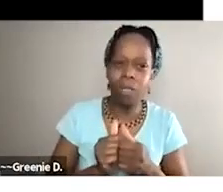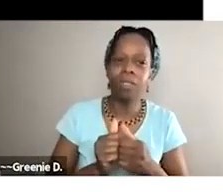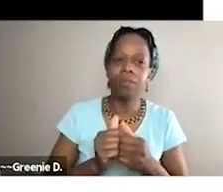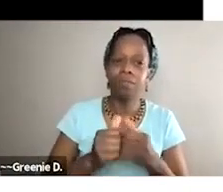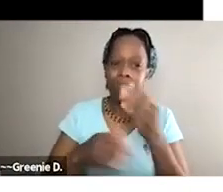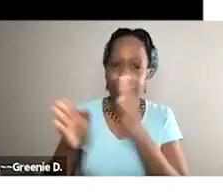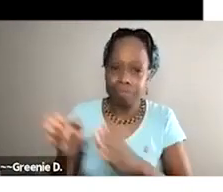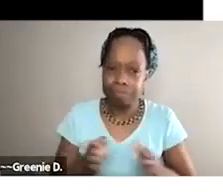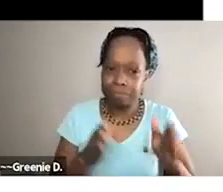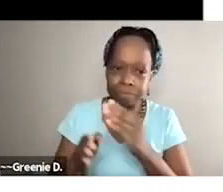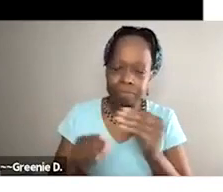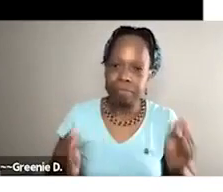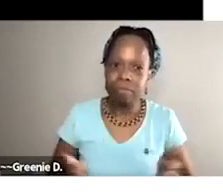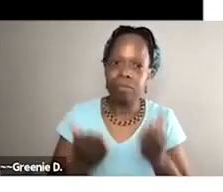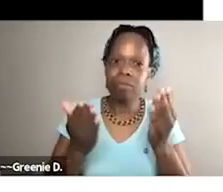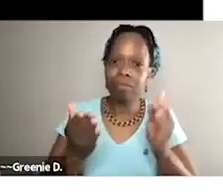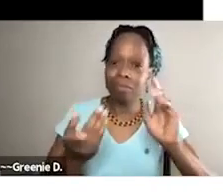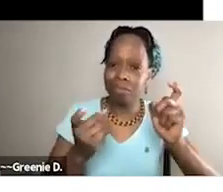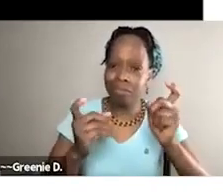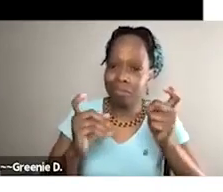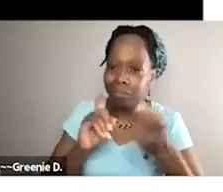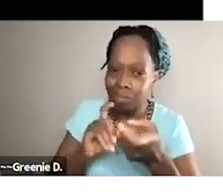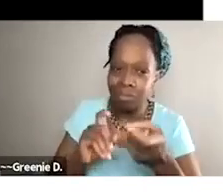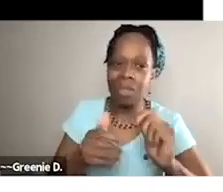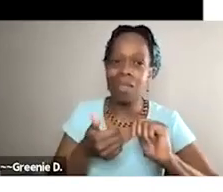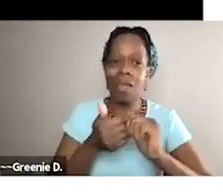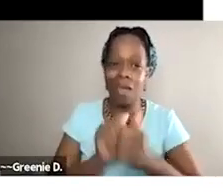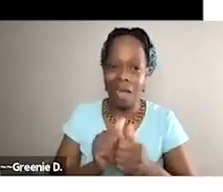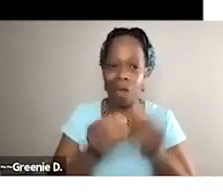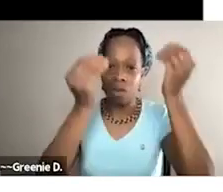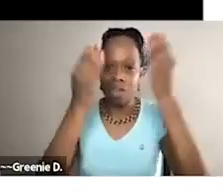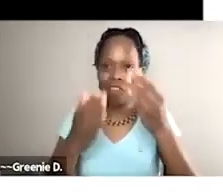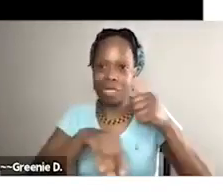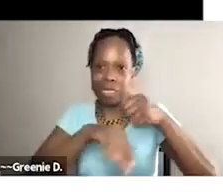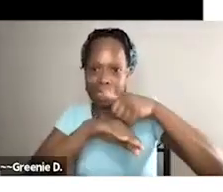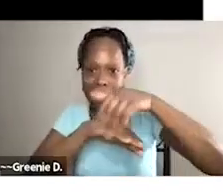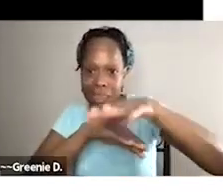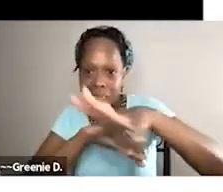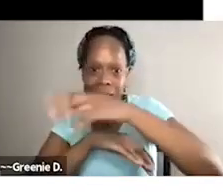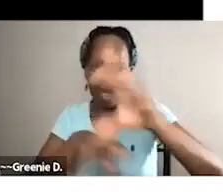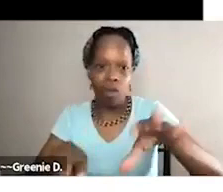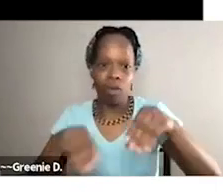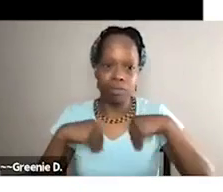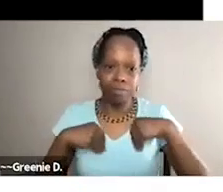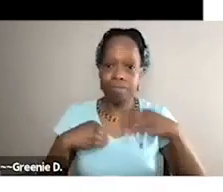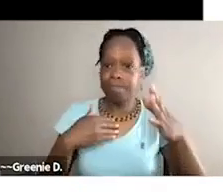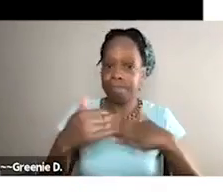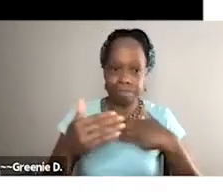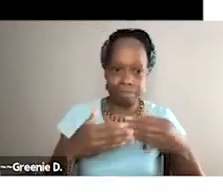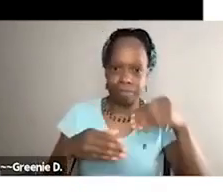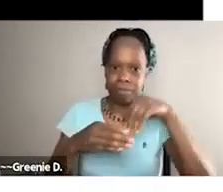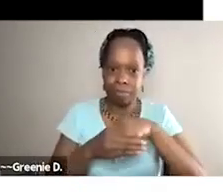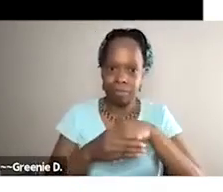to the way information is sent and received. And that's whether it's in person or virtually. You know, as part of these webinars, we have Greenie